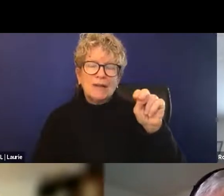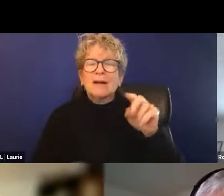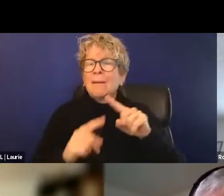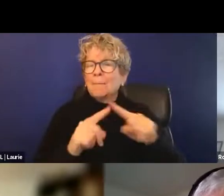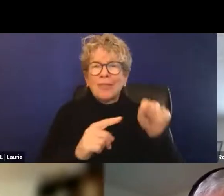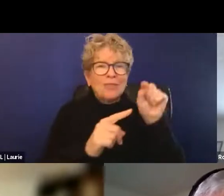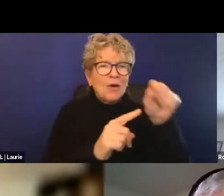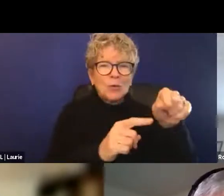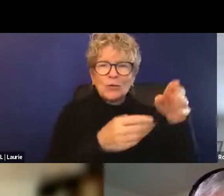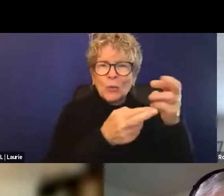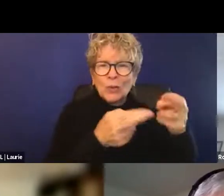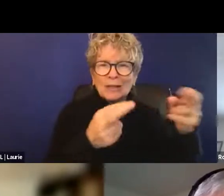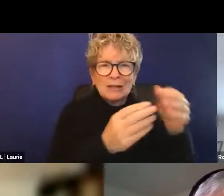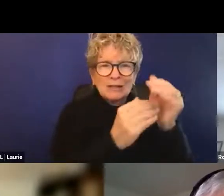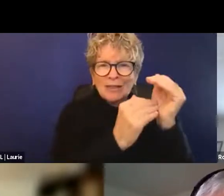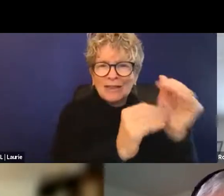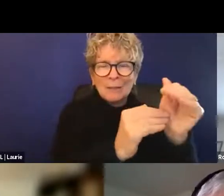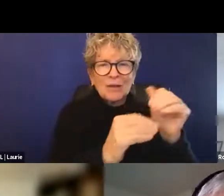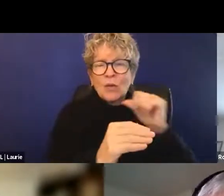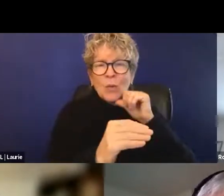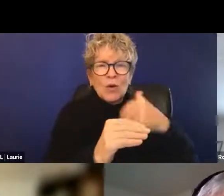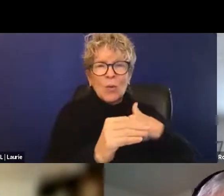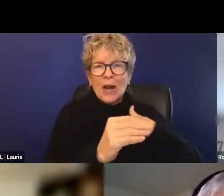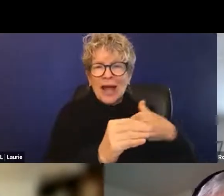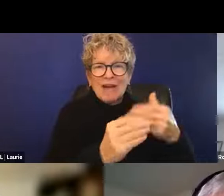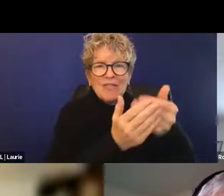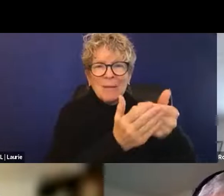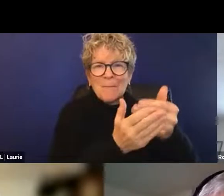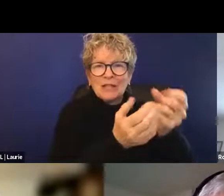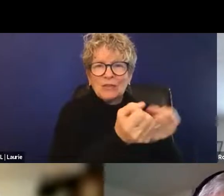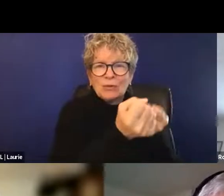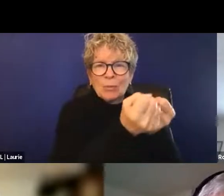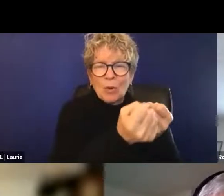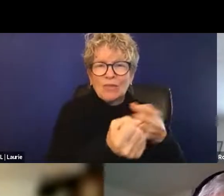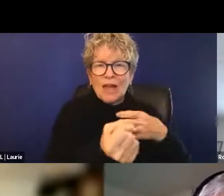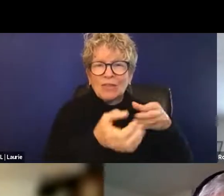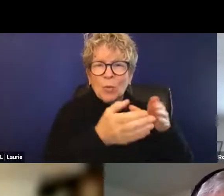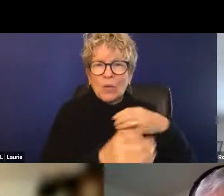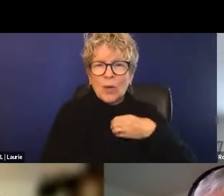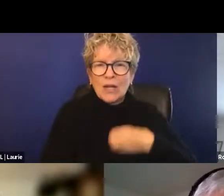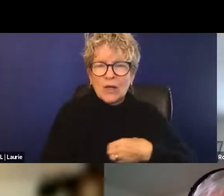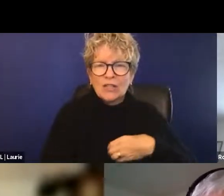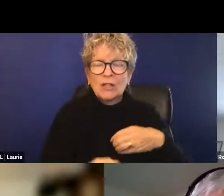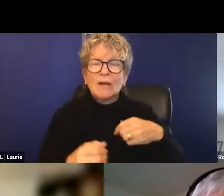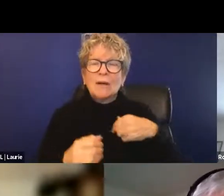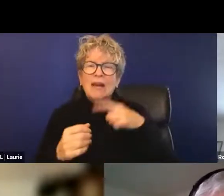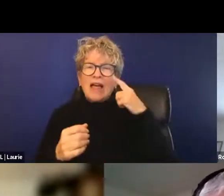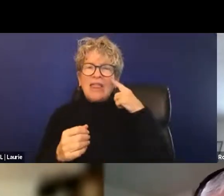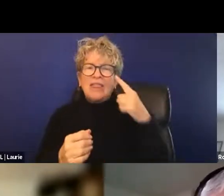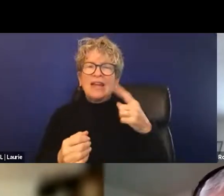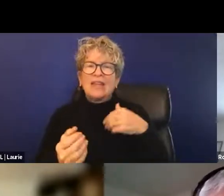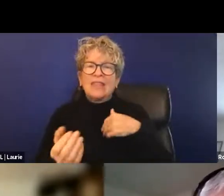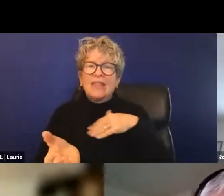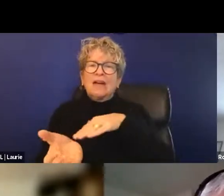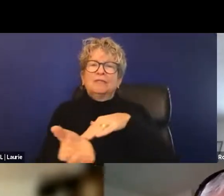have the kind of resources for diversion we would like to have. So I think overall, the tenor of the report for me was pretty